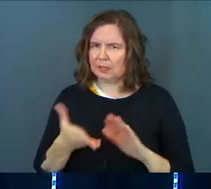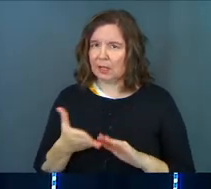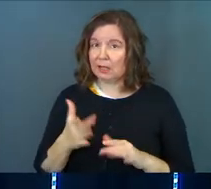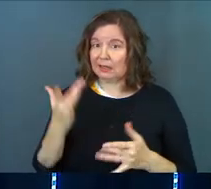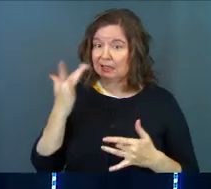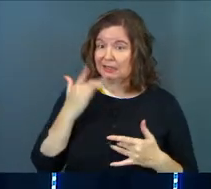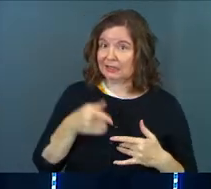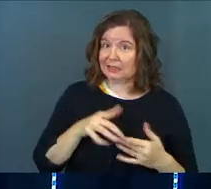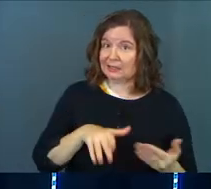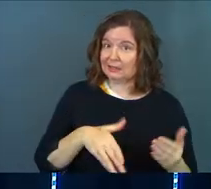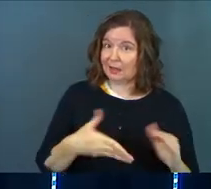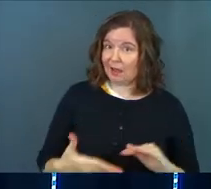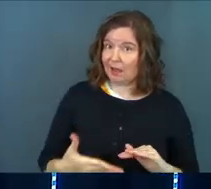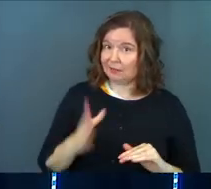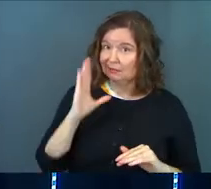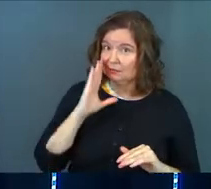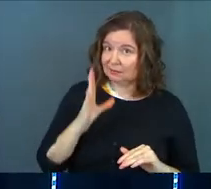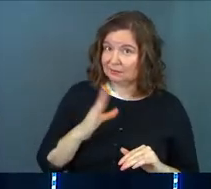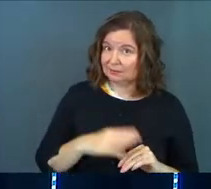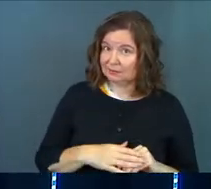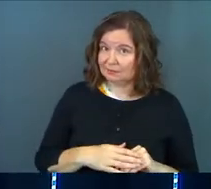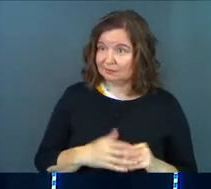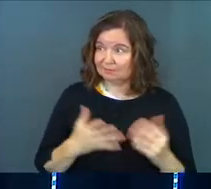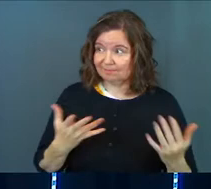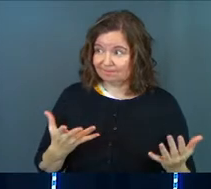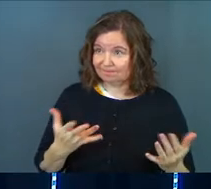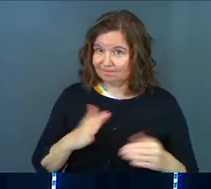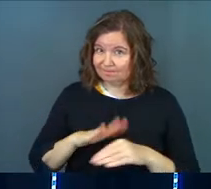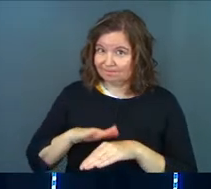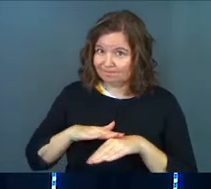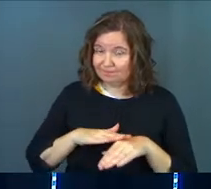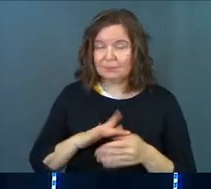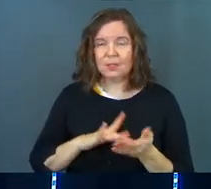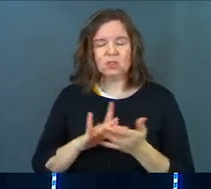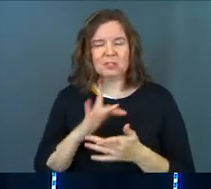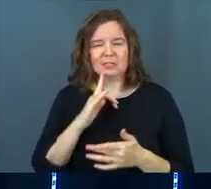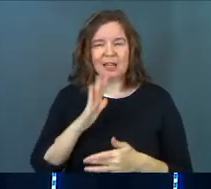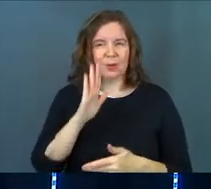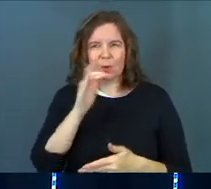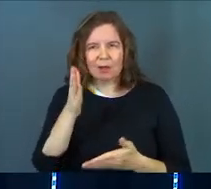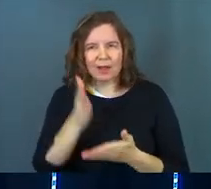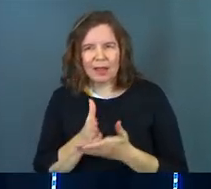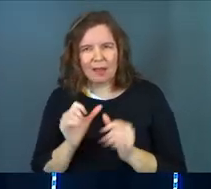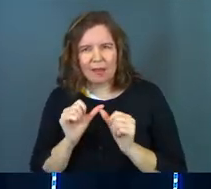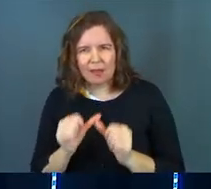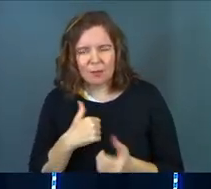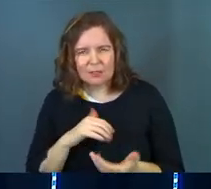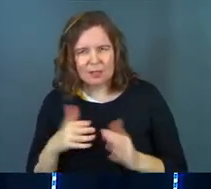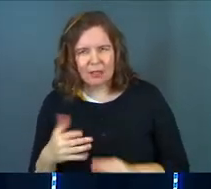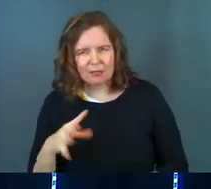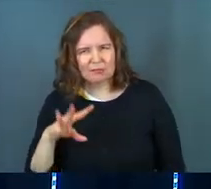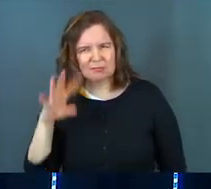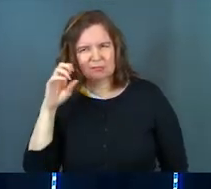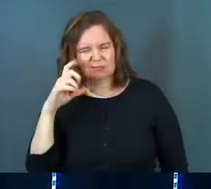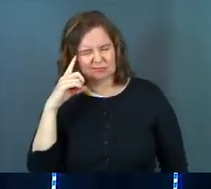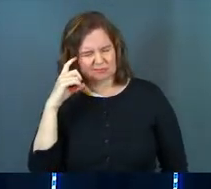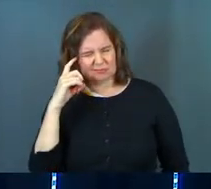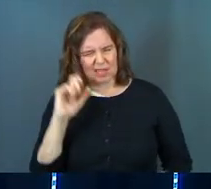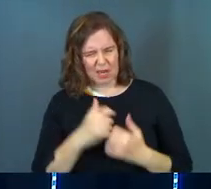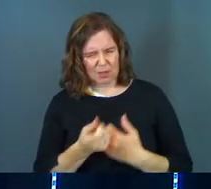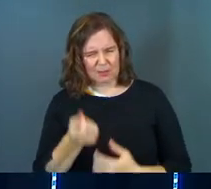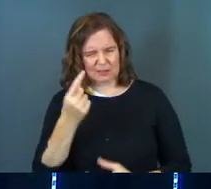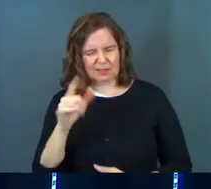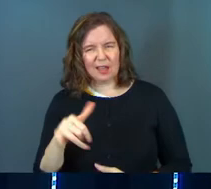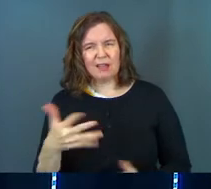Sick Lazarus, spoiler alert, he's about to die. And Jesus says it will not end in death. Now, how do you make